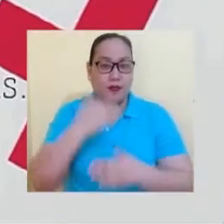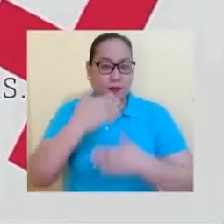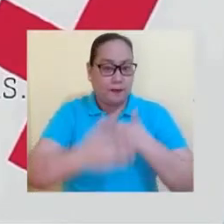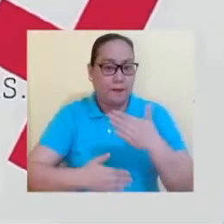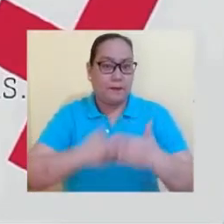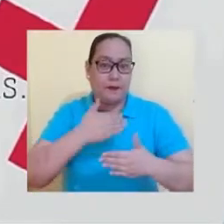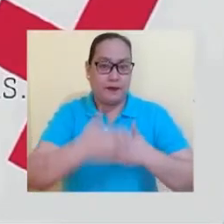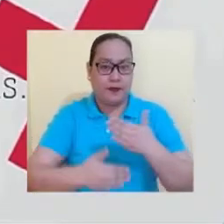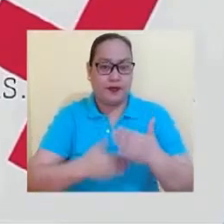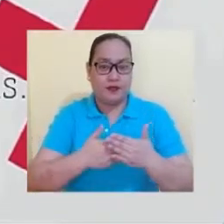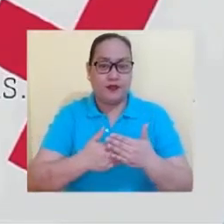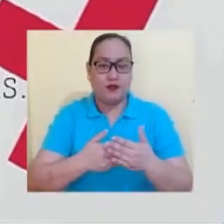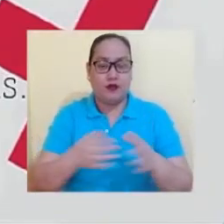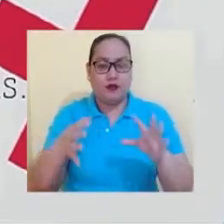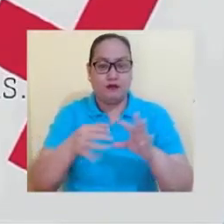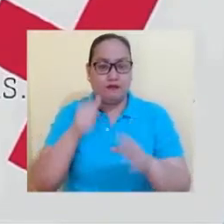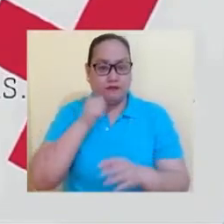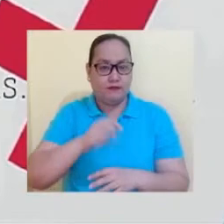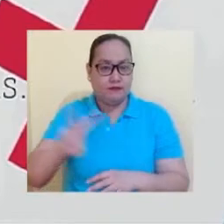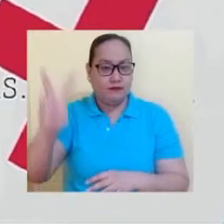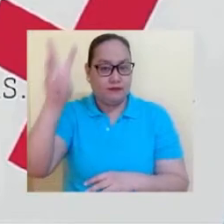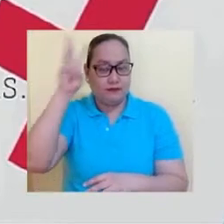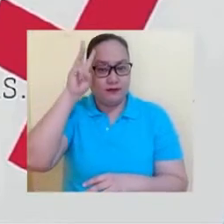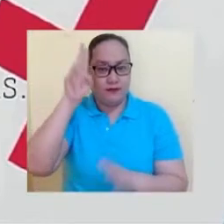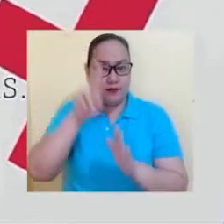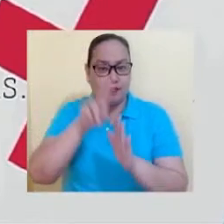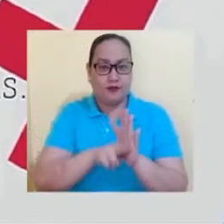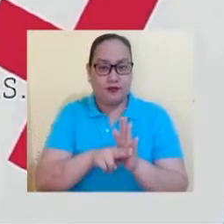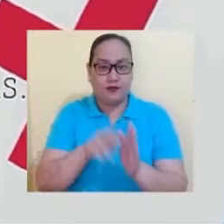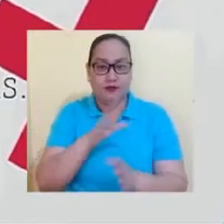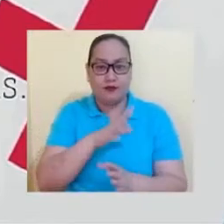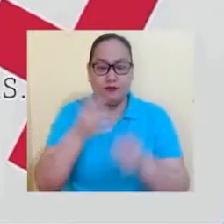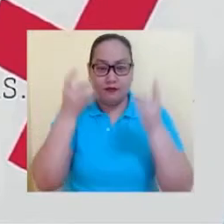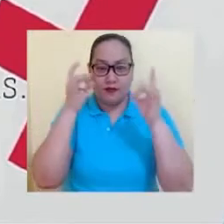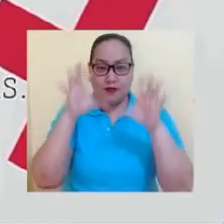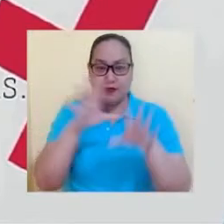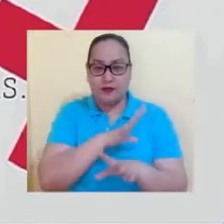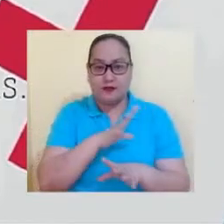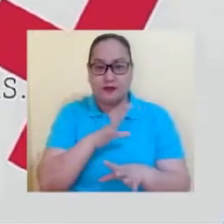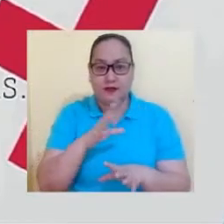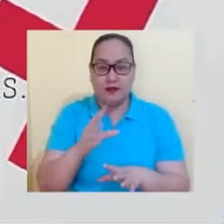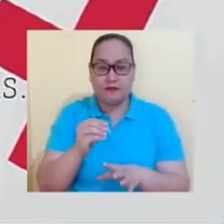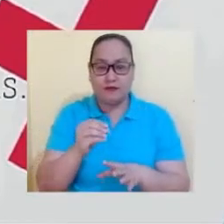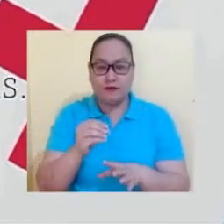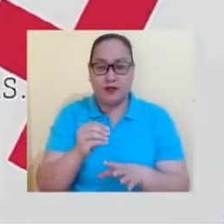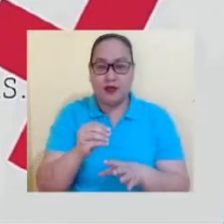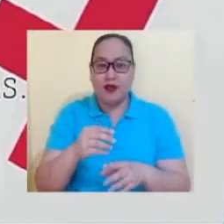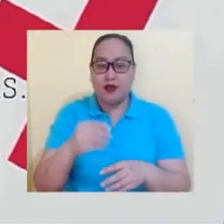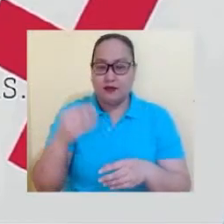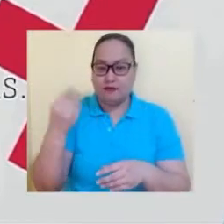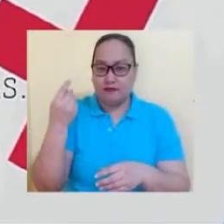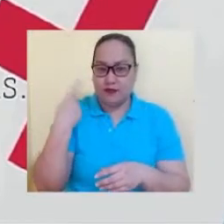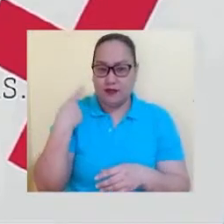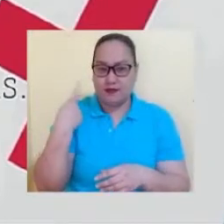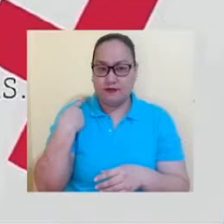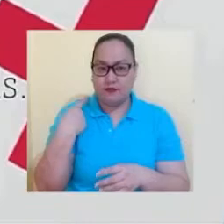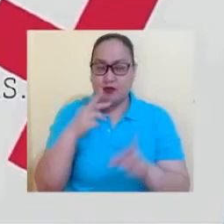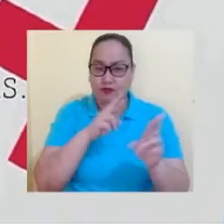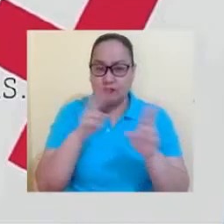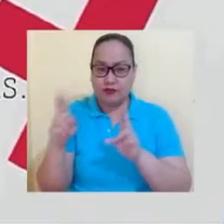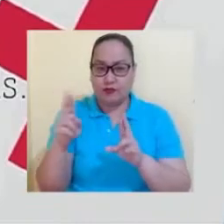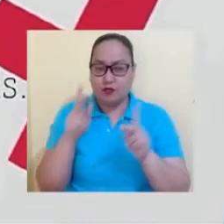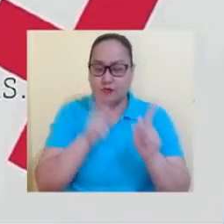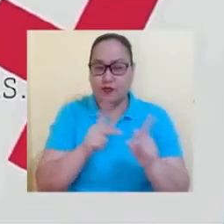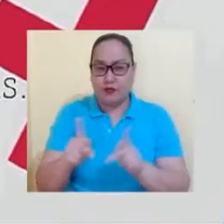The processes of developing awareness of immediate hazards and dangers, equipping you with the appropriate accident